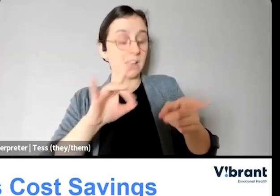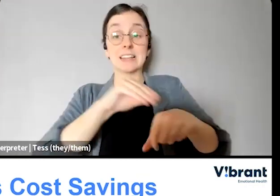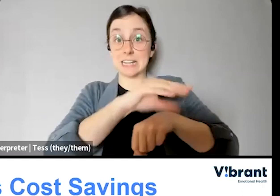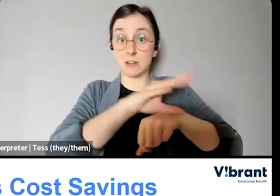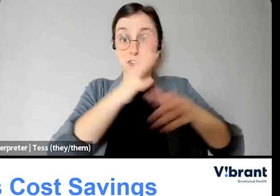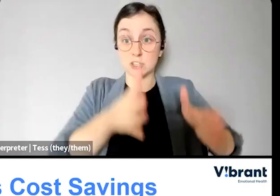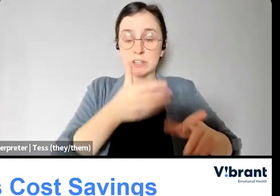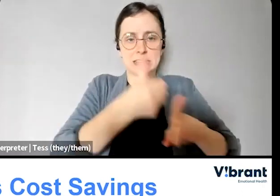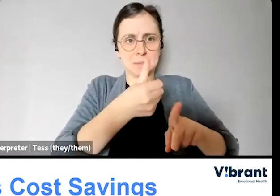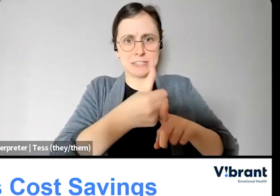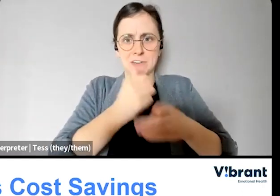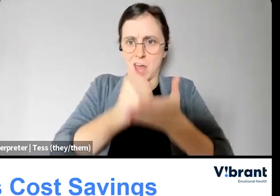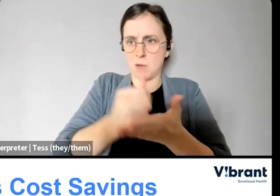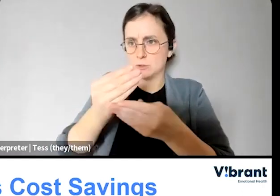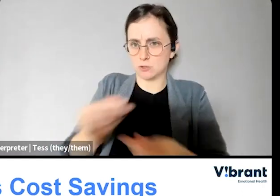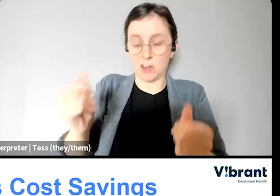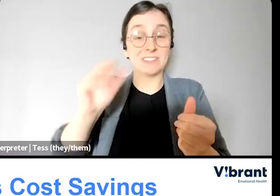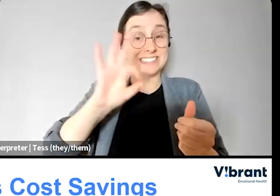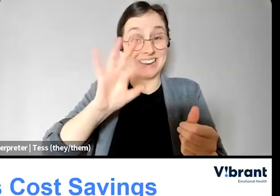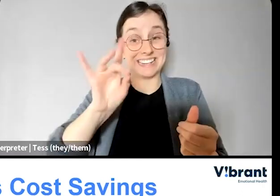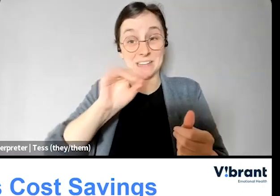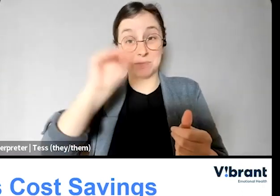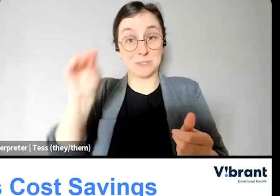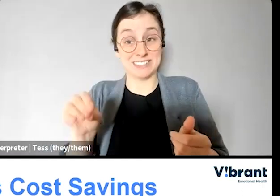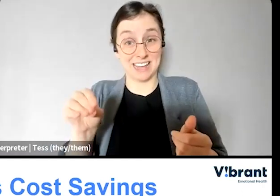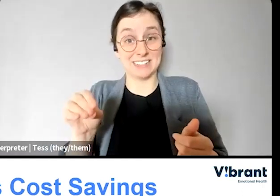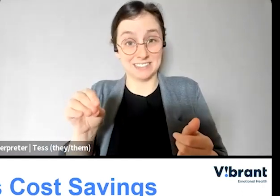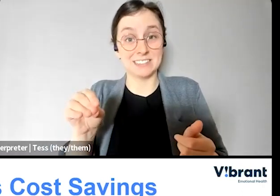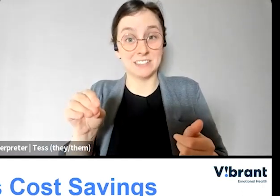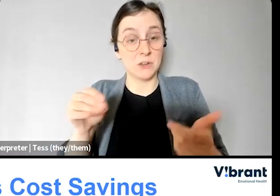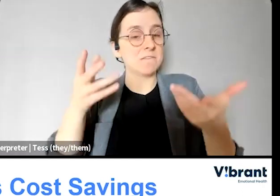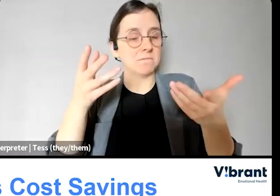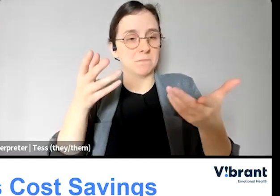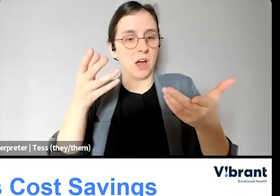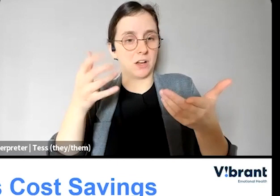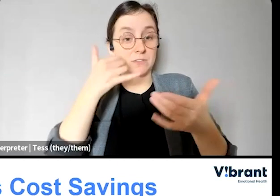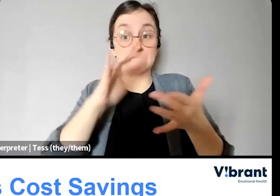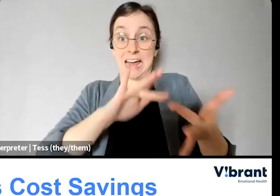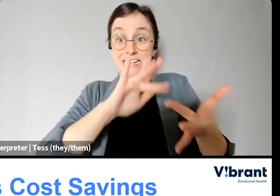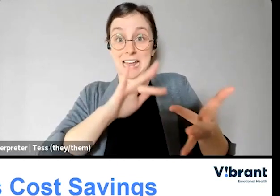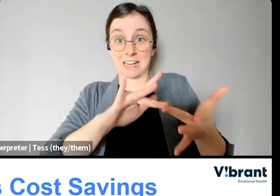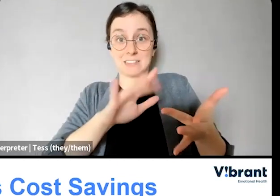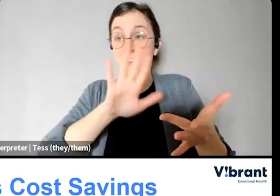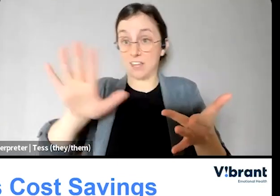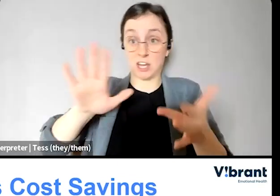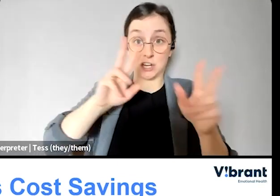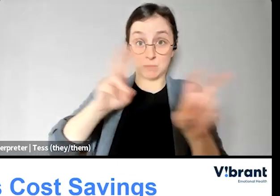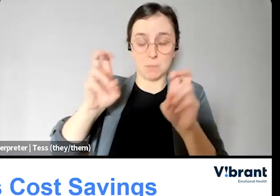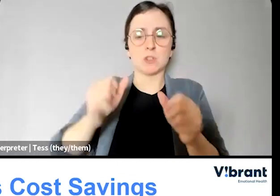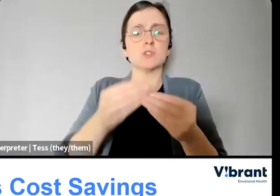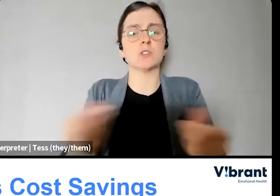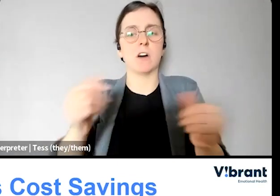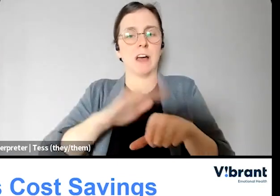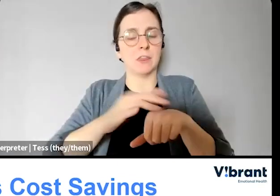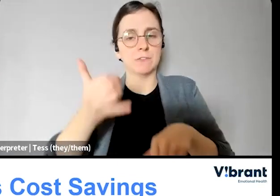of contacts to the Lifeline previous to the transition were resolved on the phone. And if for those 2% that aren't